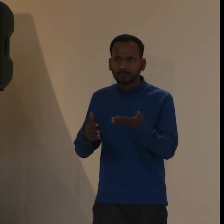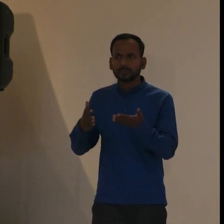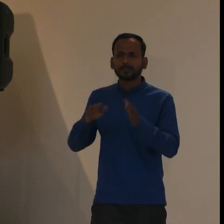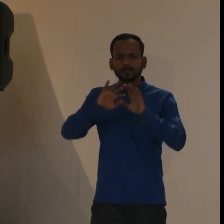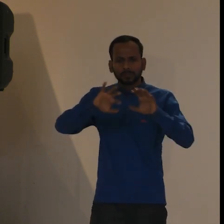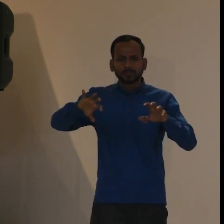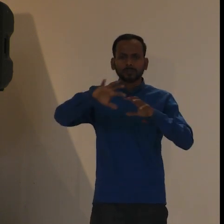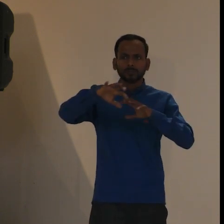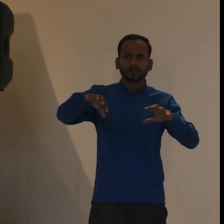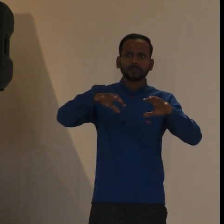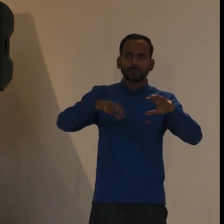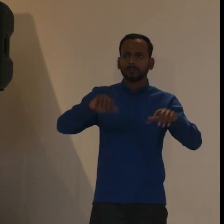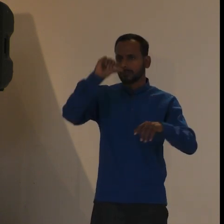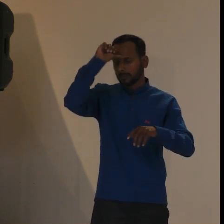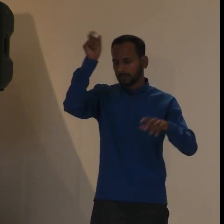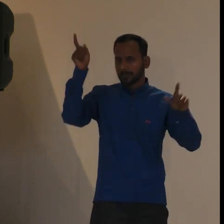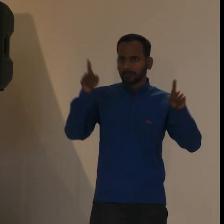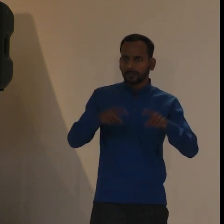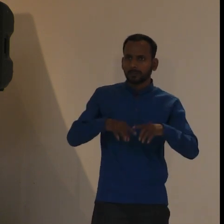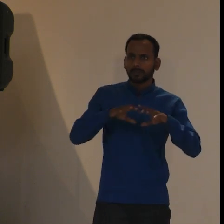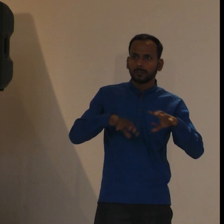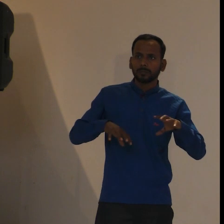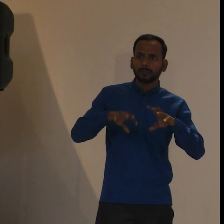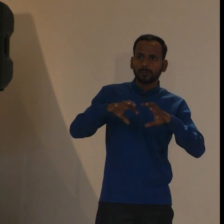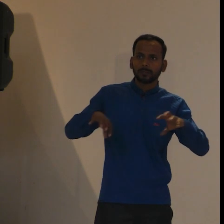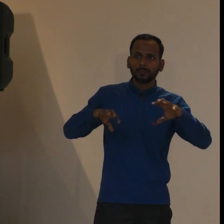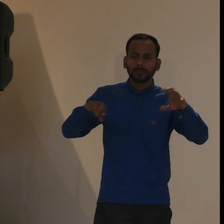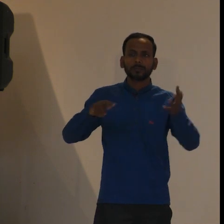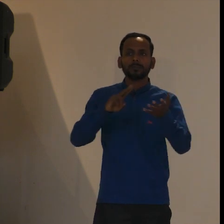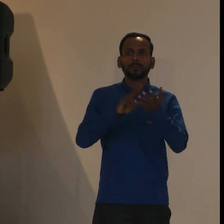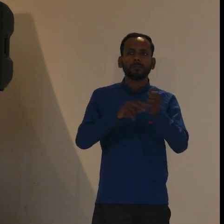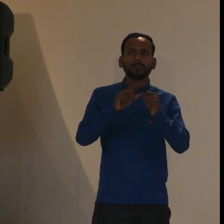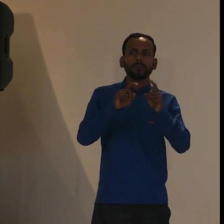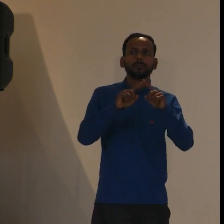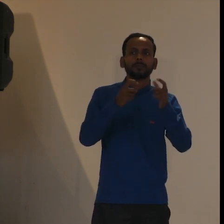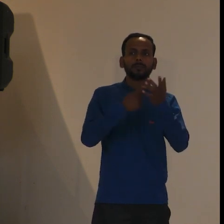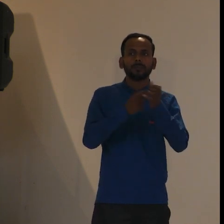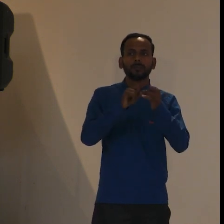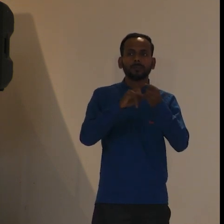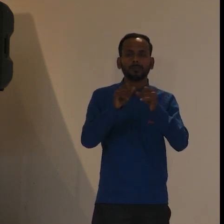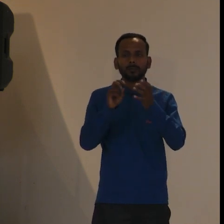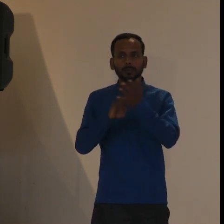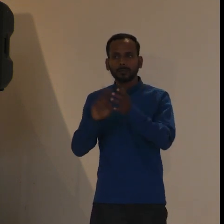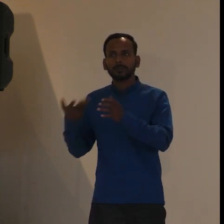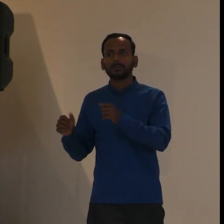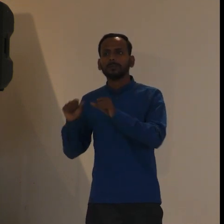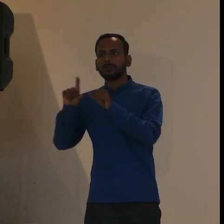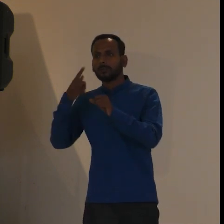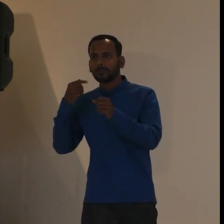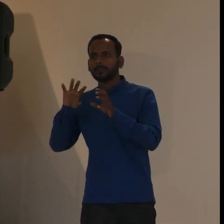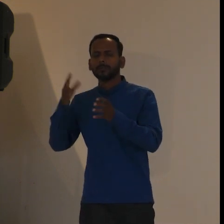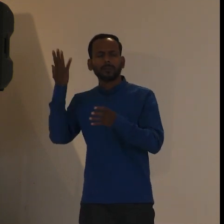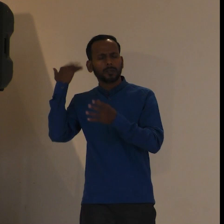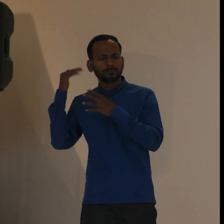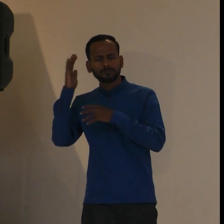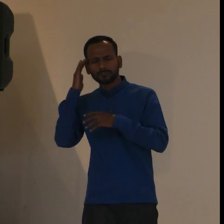So the Indian, all Nataraja, Kali and Devi, all these forms are derived by their